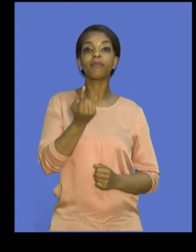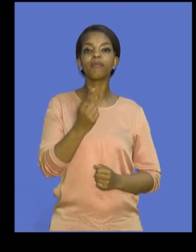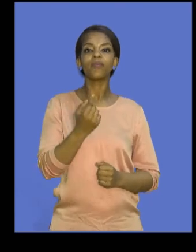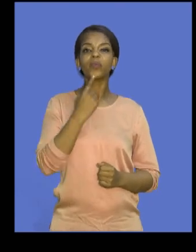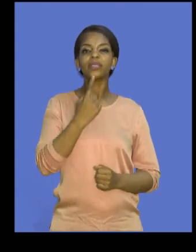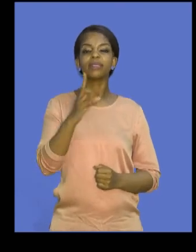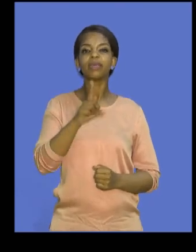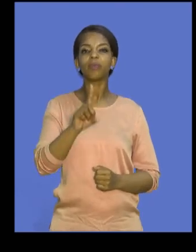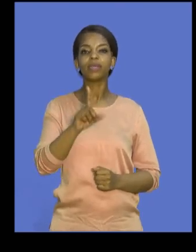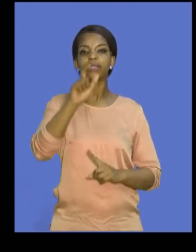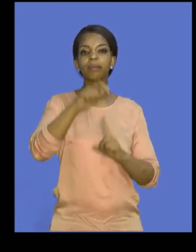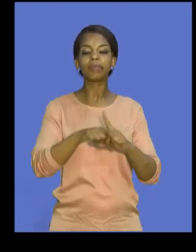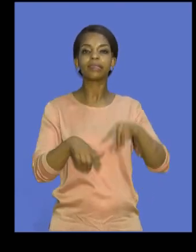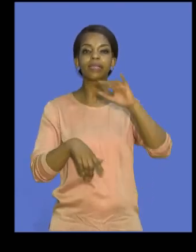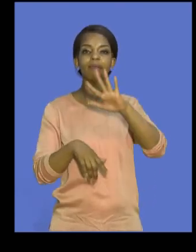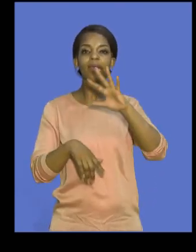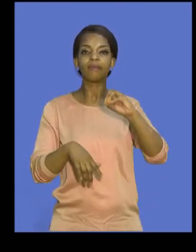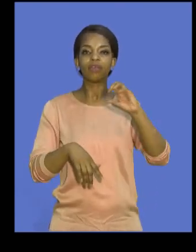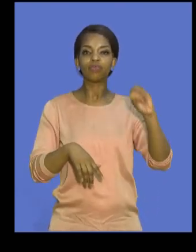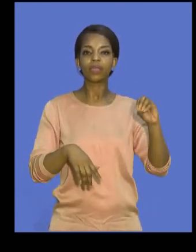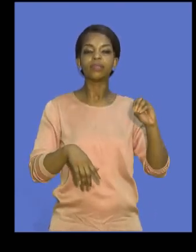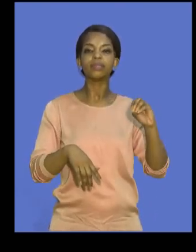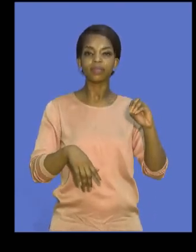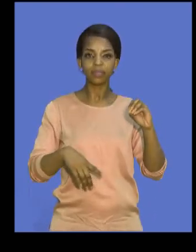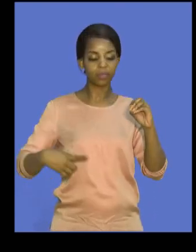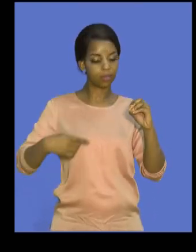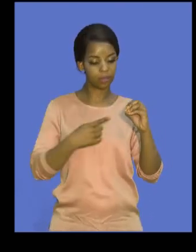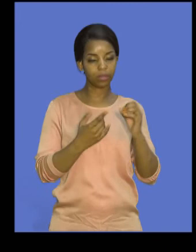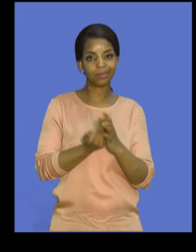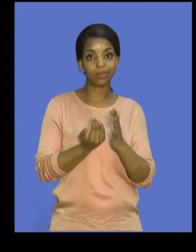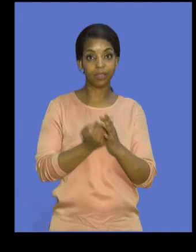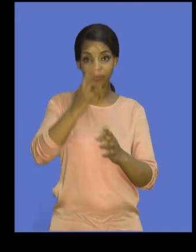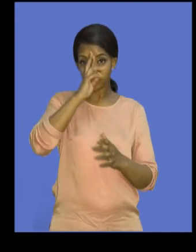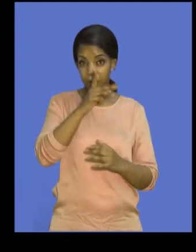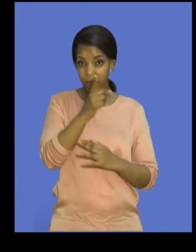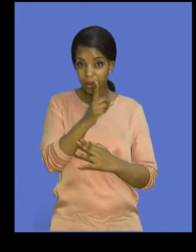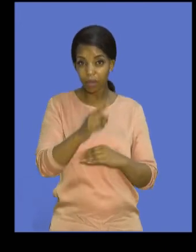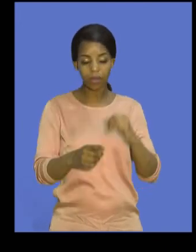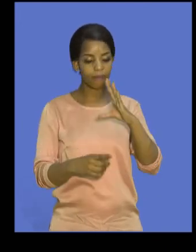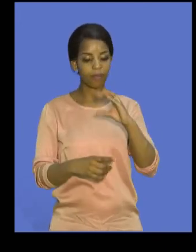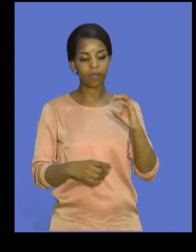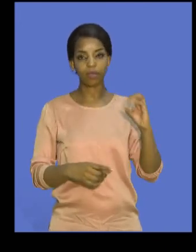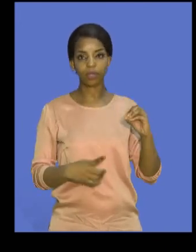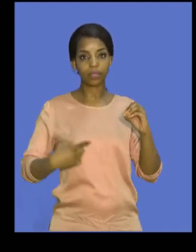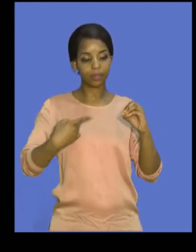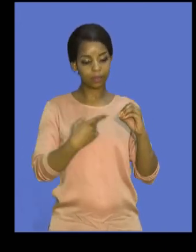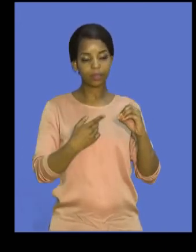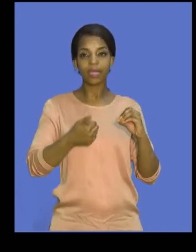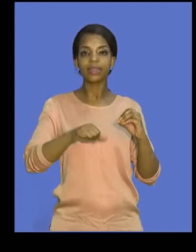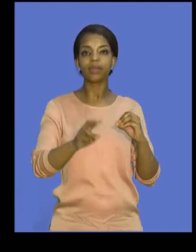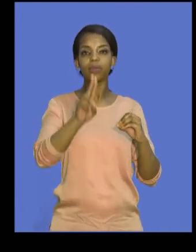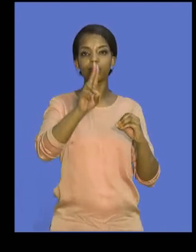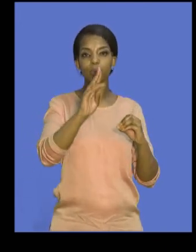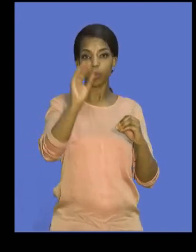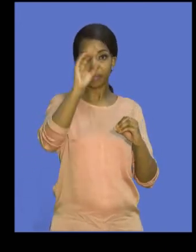will be 500 rands plus the 500 rands. Remember, we found that it was 2% of this, right? So